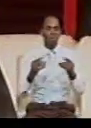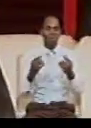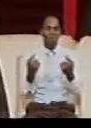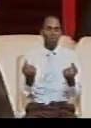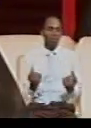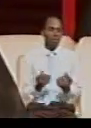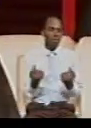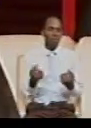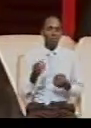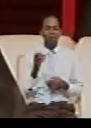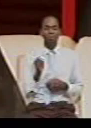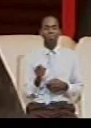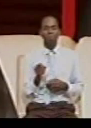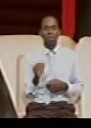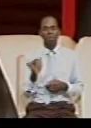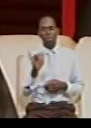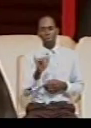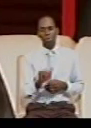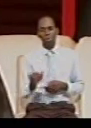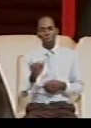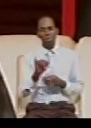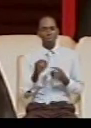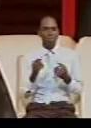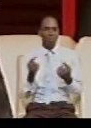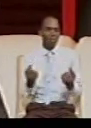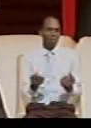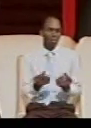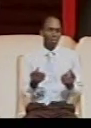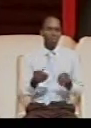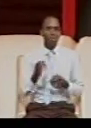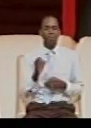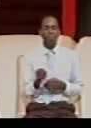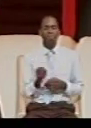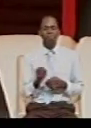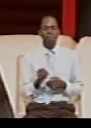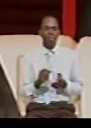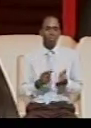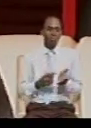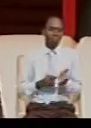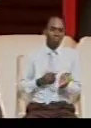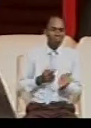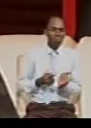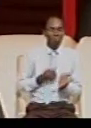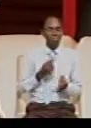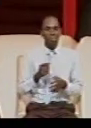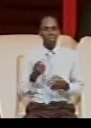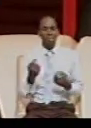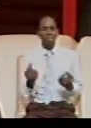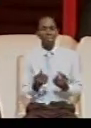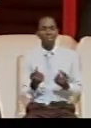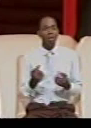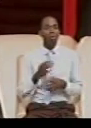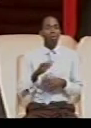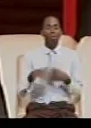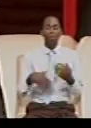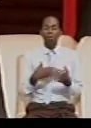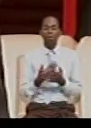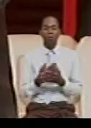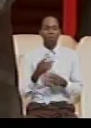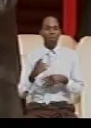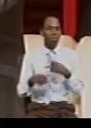so-called. Common sins, so-called. Occasional sins, so-called. Every form of